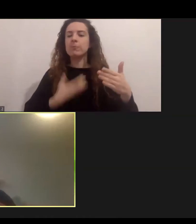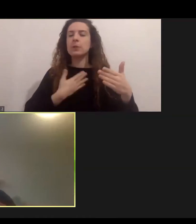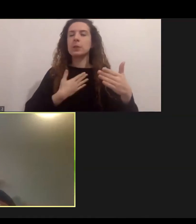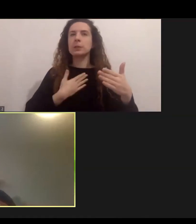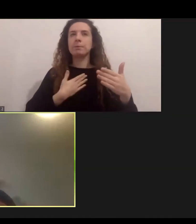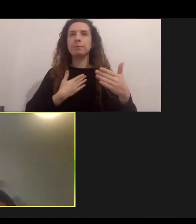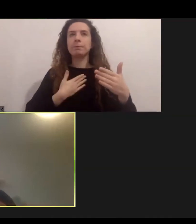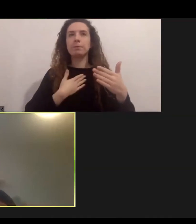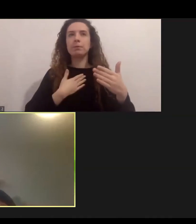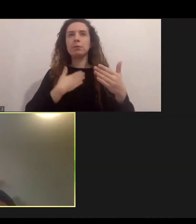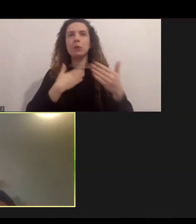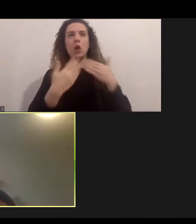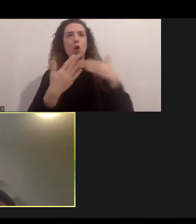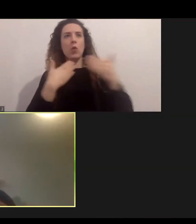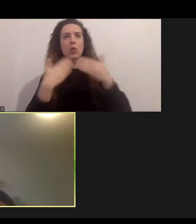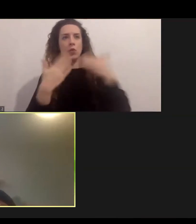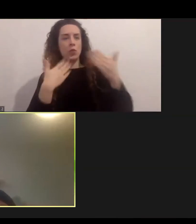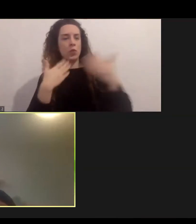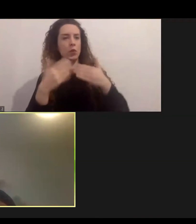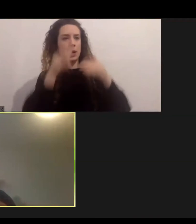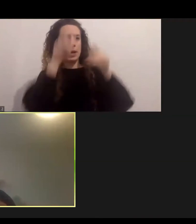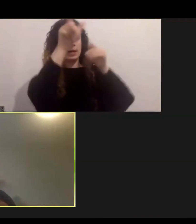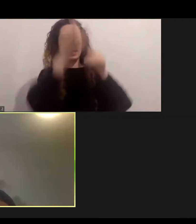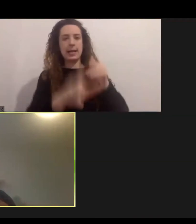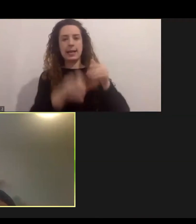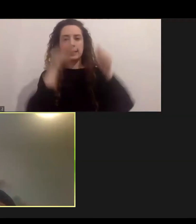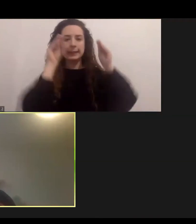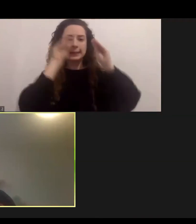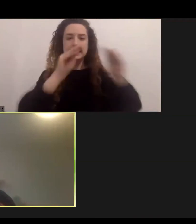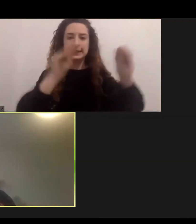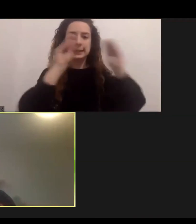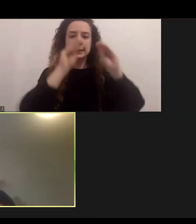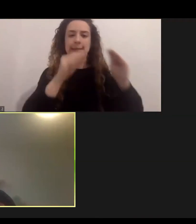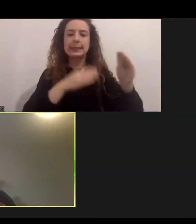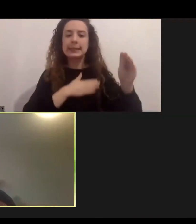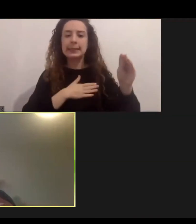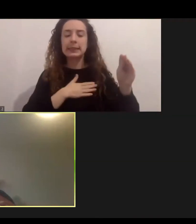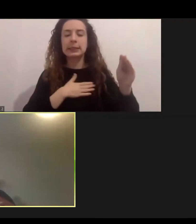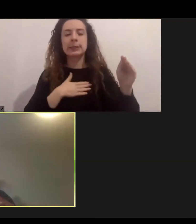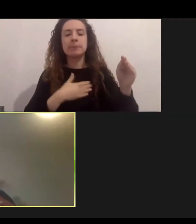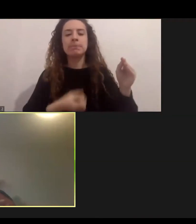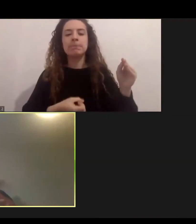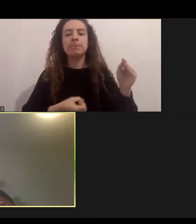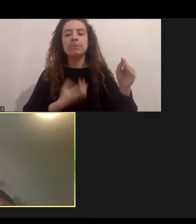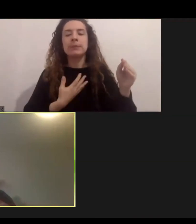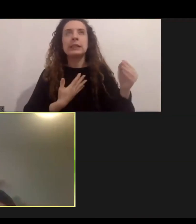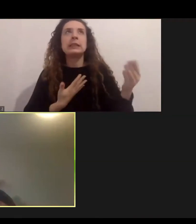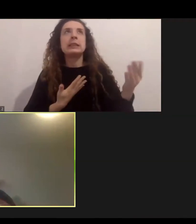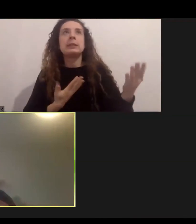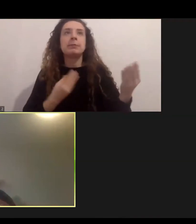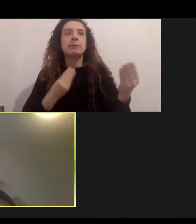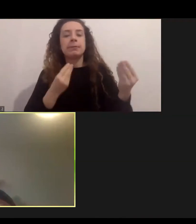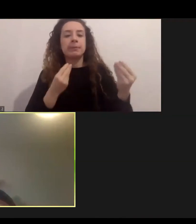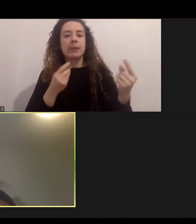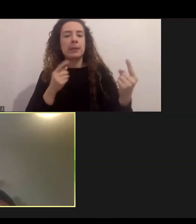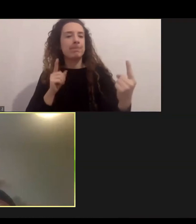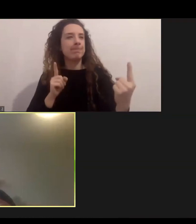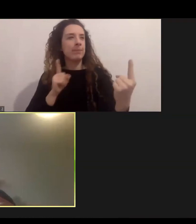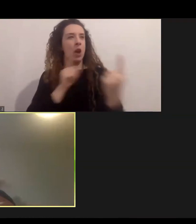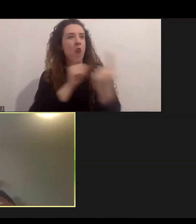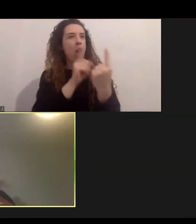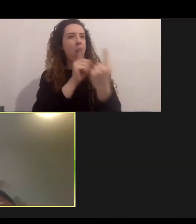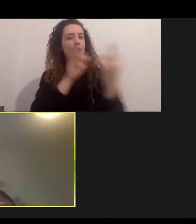and the front of the text needs to be more clear for me.